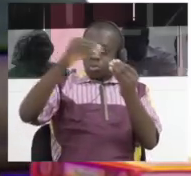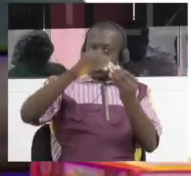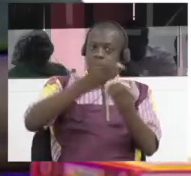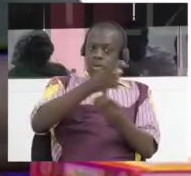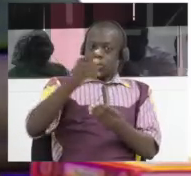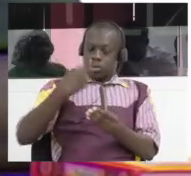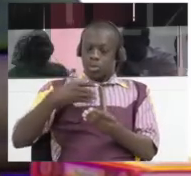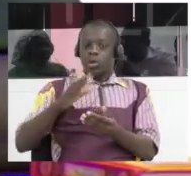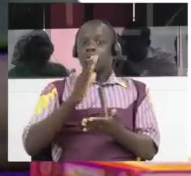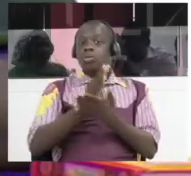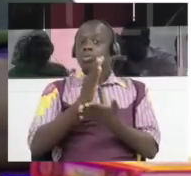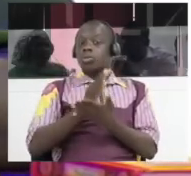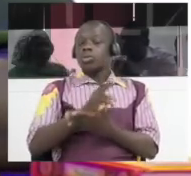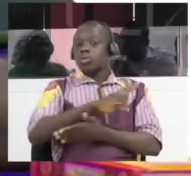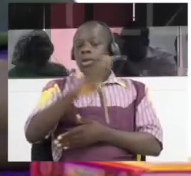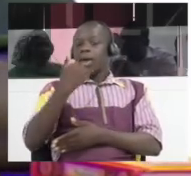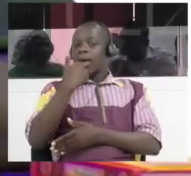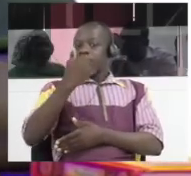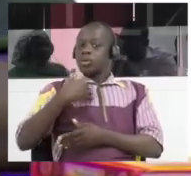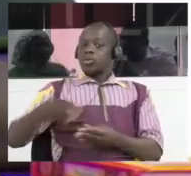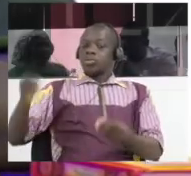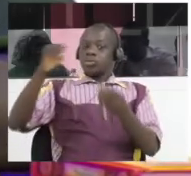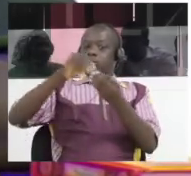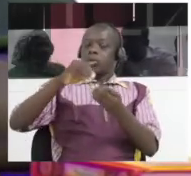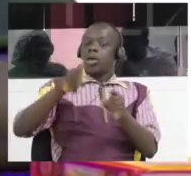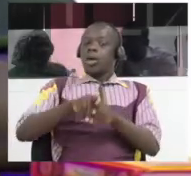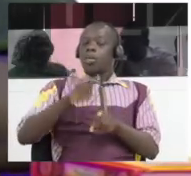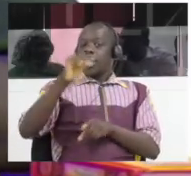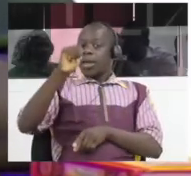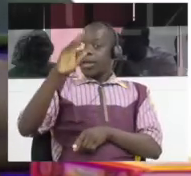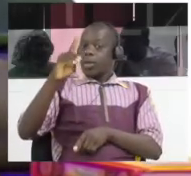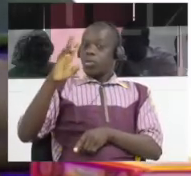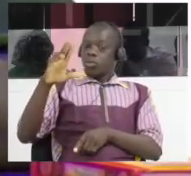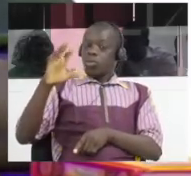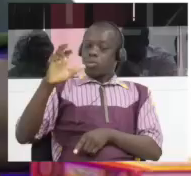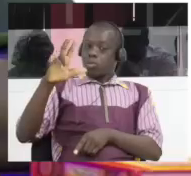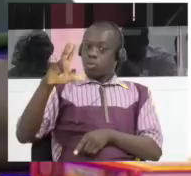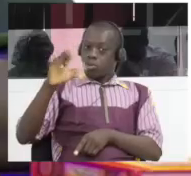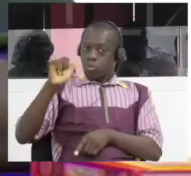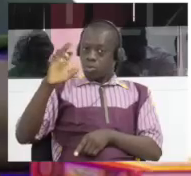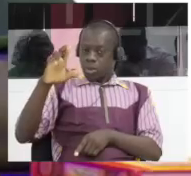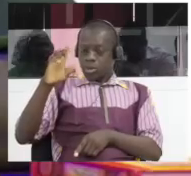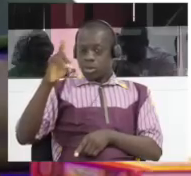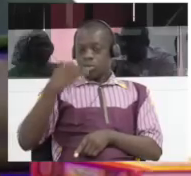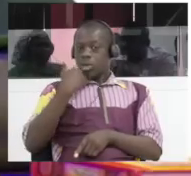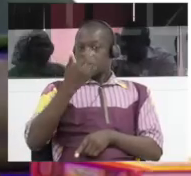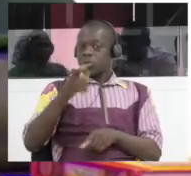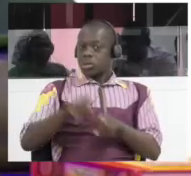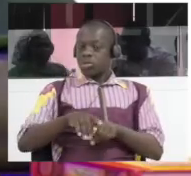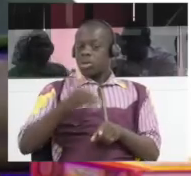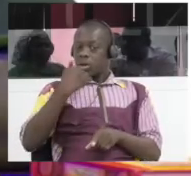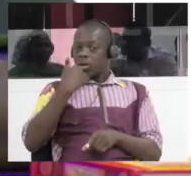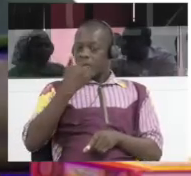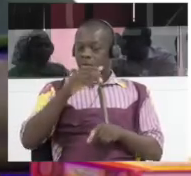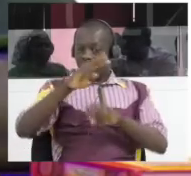Well, certainly they didn't ask me to join them. But as I said, Edward told me they were looking for me. So, which means, you know,